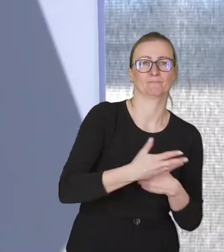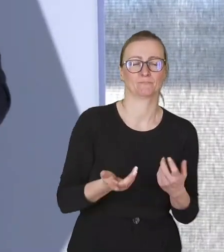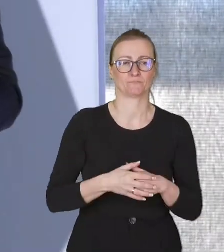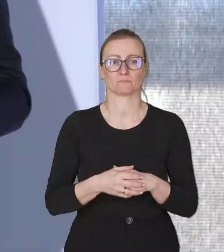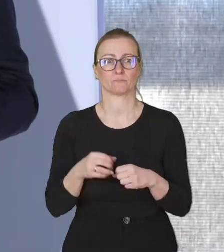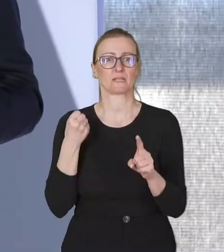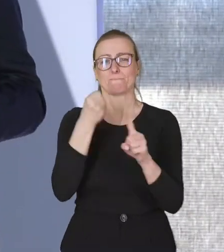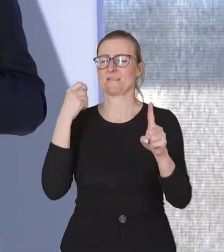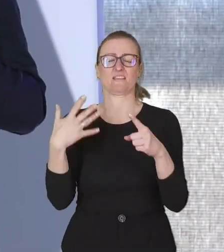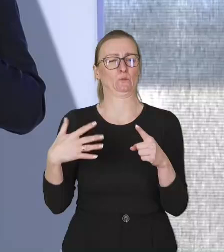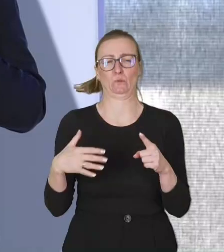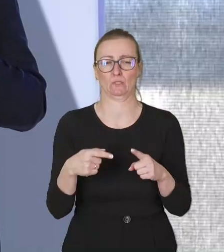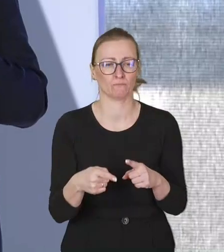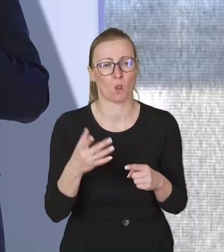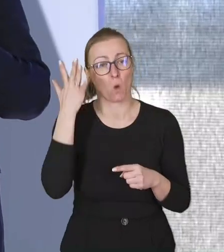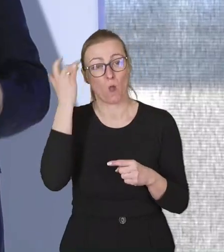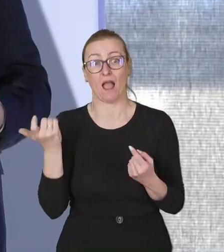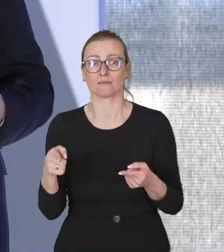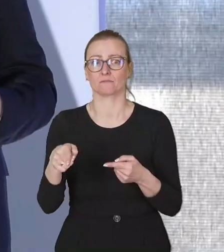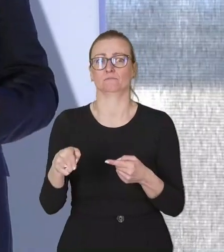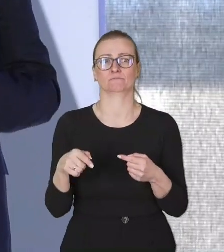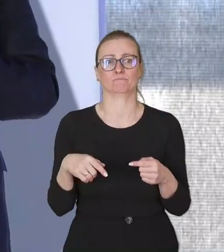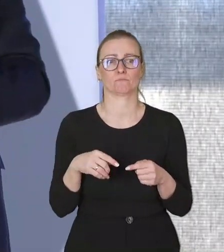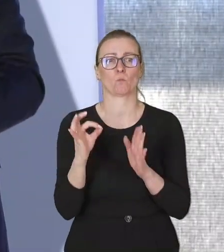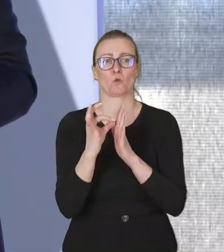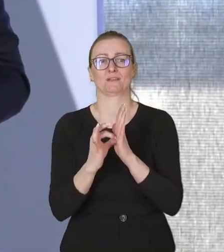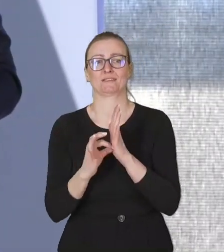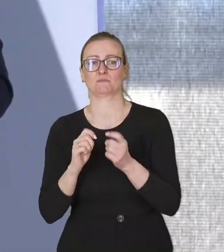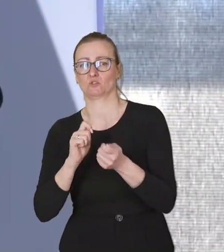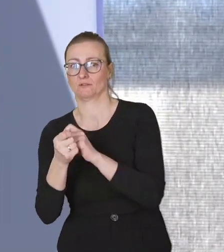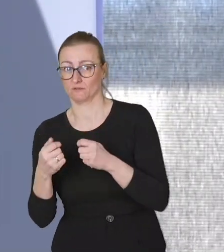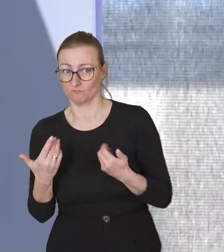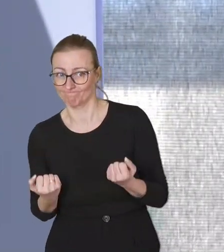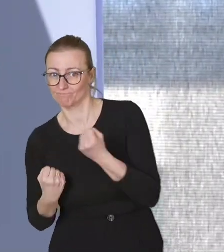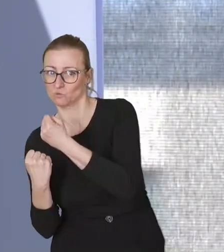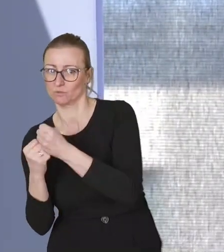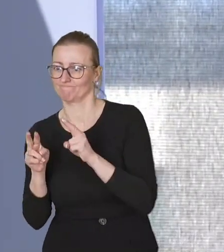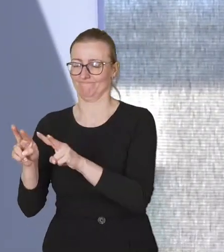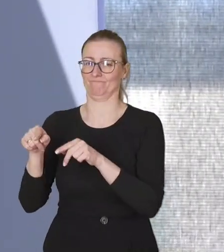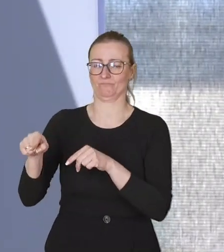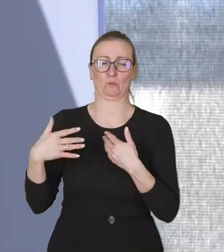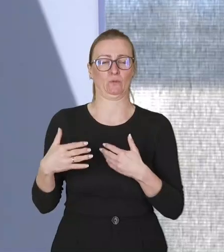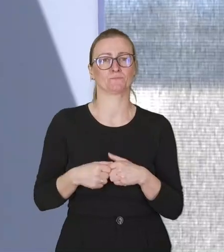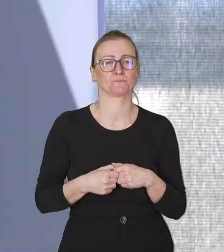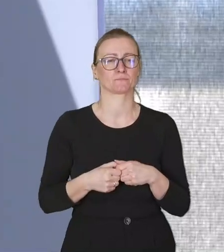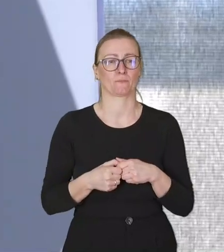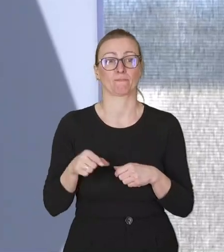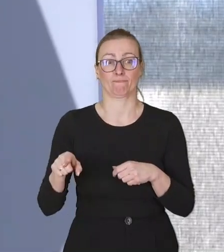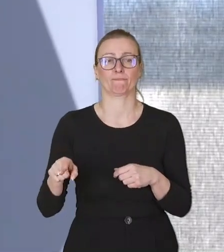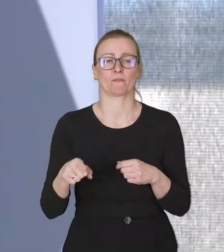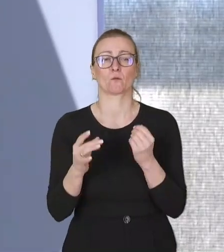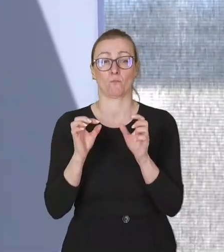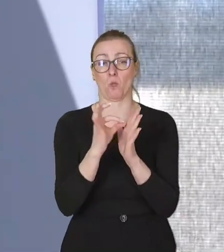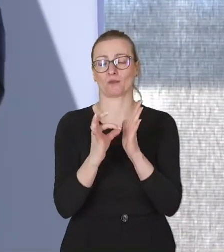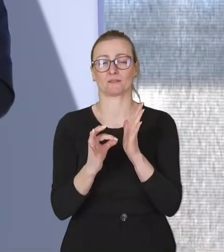only economic transition, but policies related to sovereignty, technological sovereignty, raw materials access,